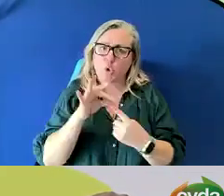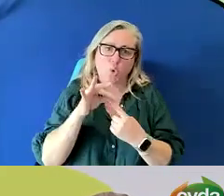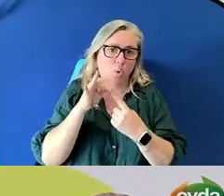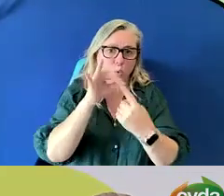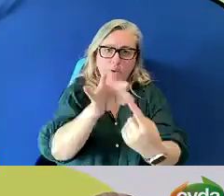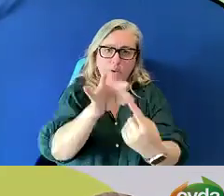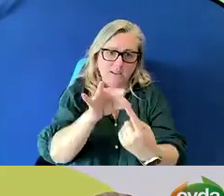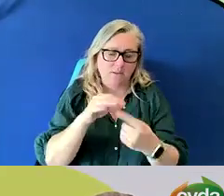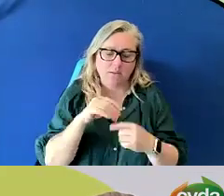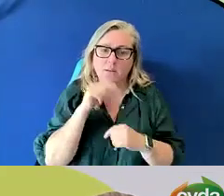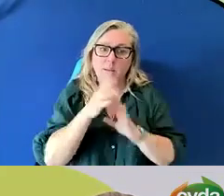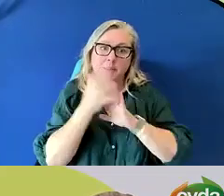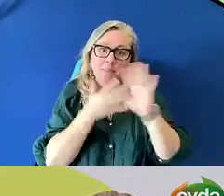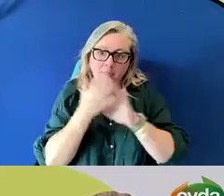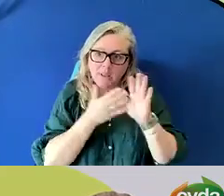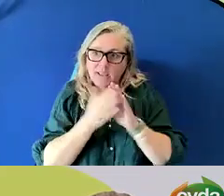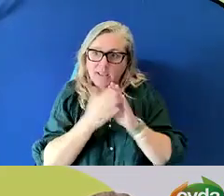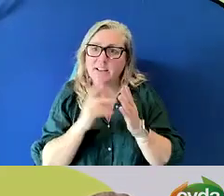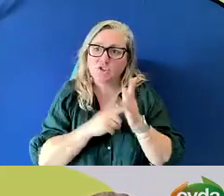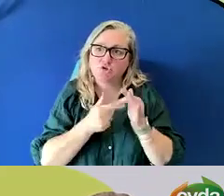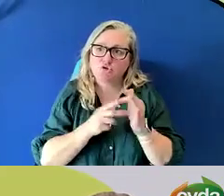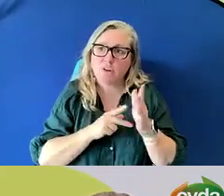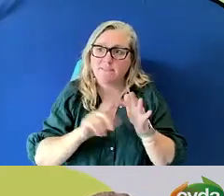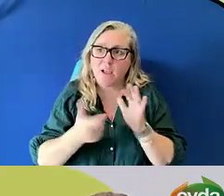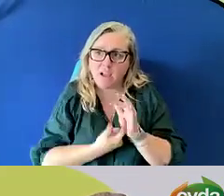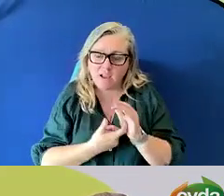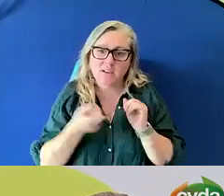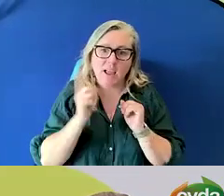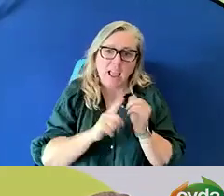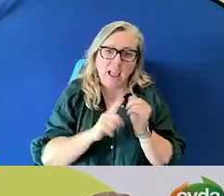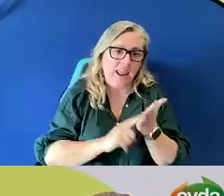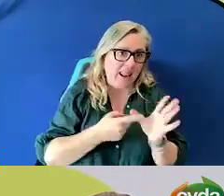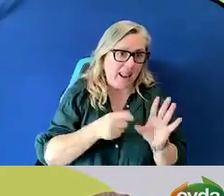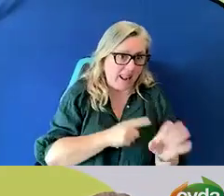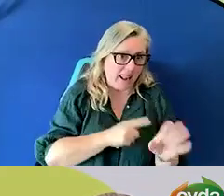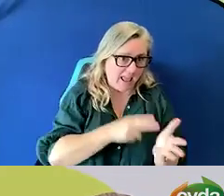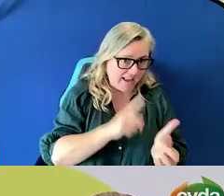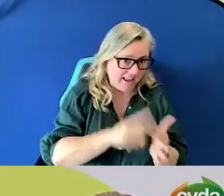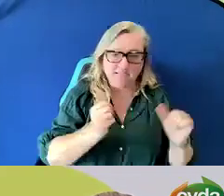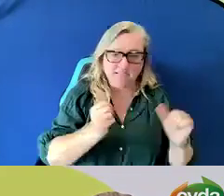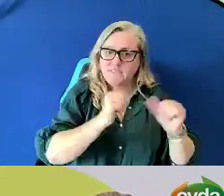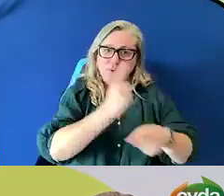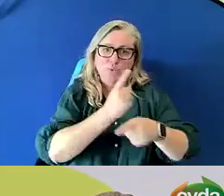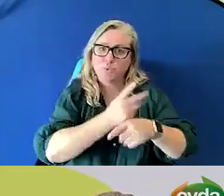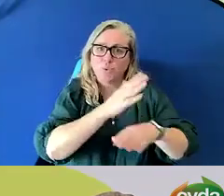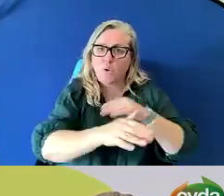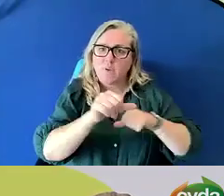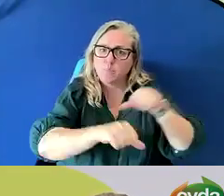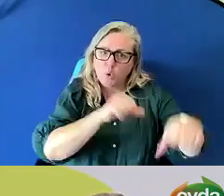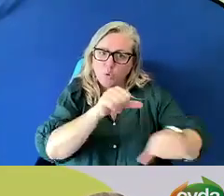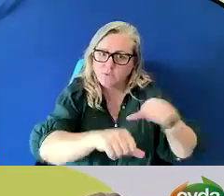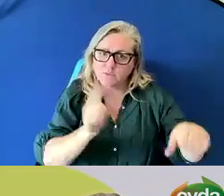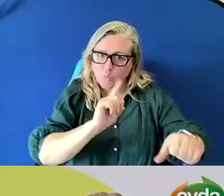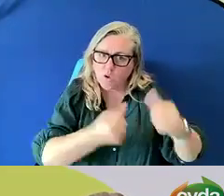Both Jennifer and Layne mentioned the process that we went through and that